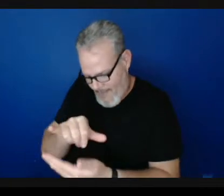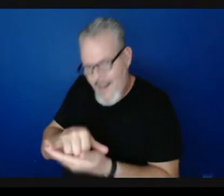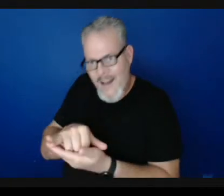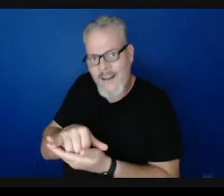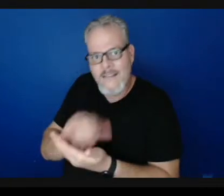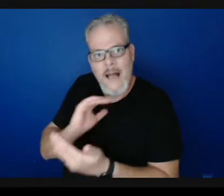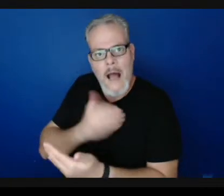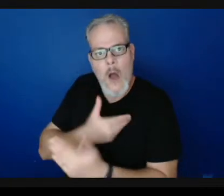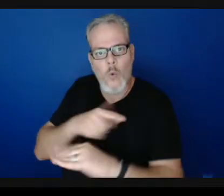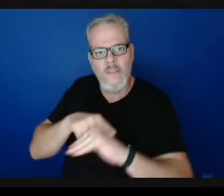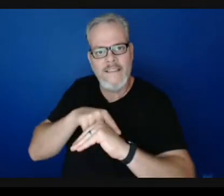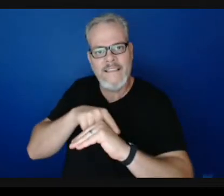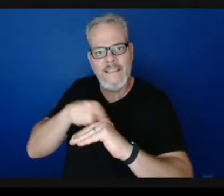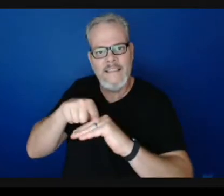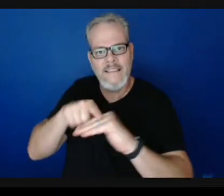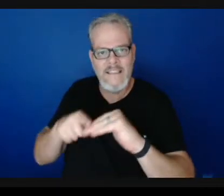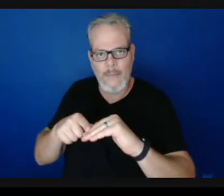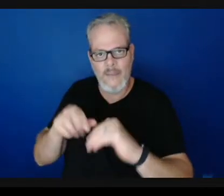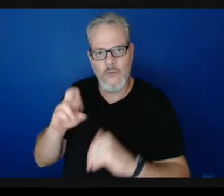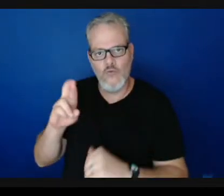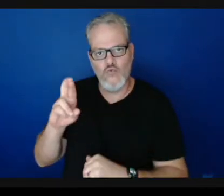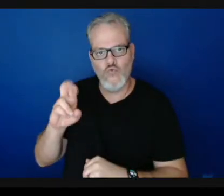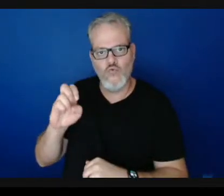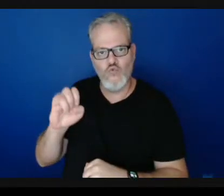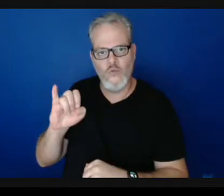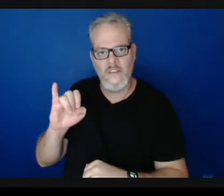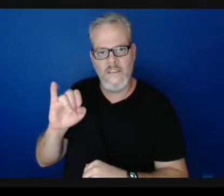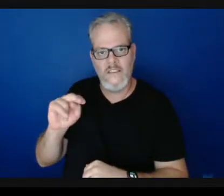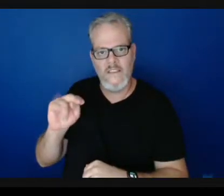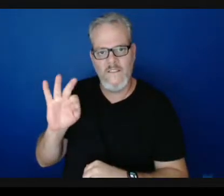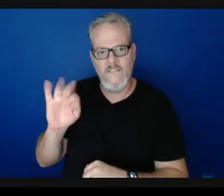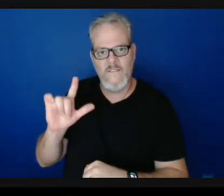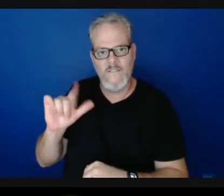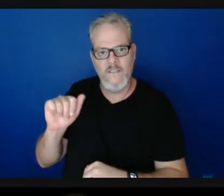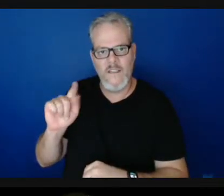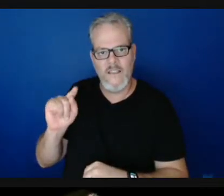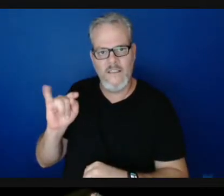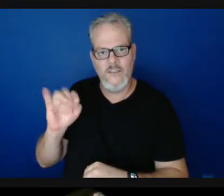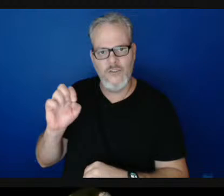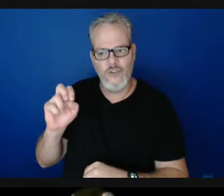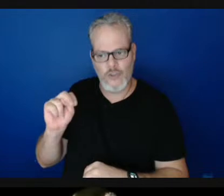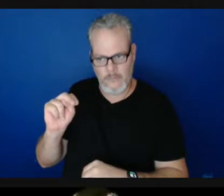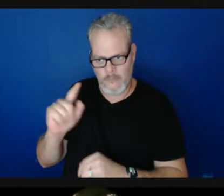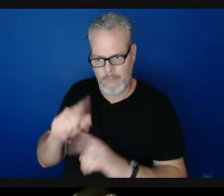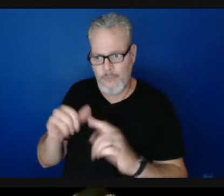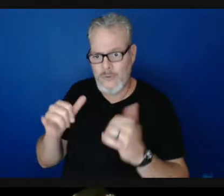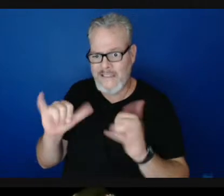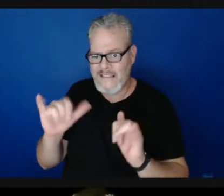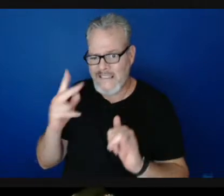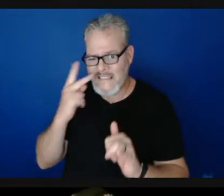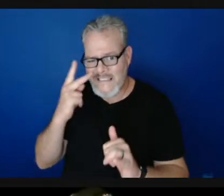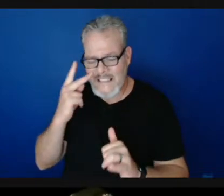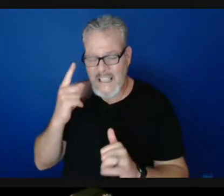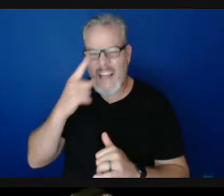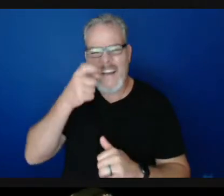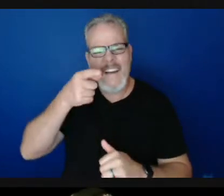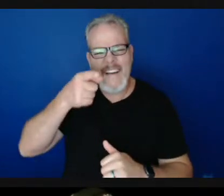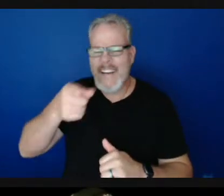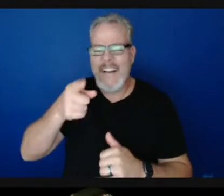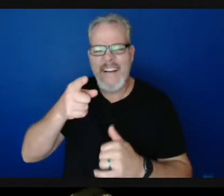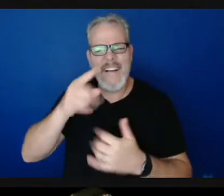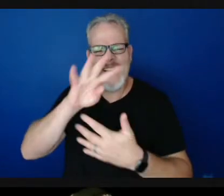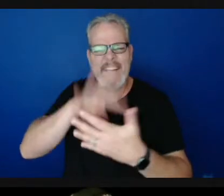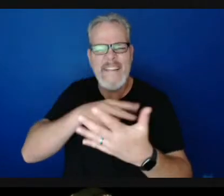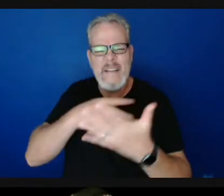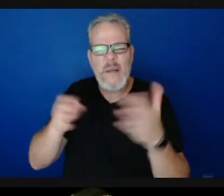and maybe if there's a rift one, it would be in here. But I'm still adding maybe because the scale is so small, and it seems to